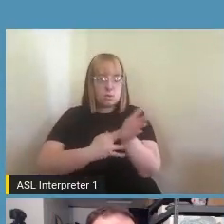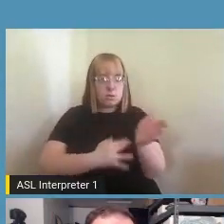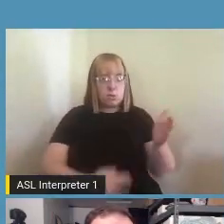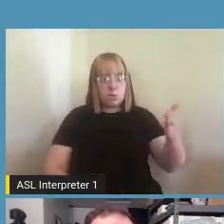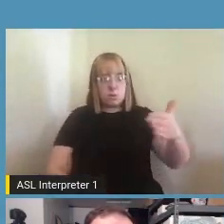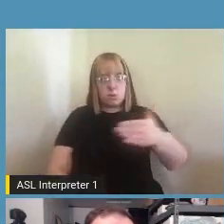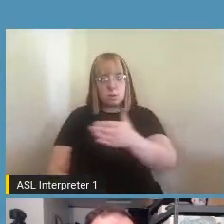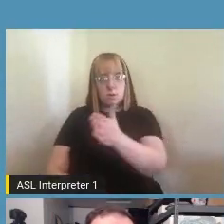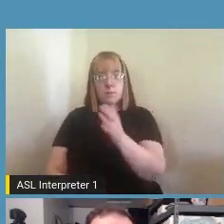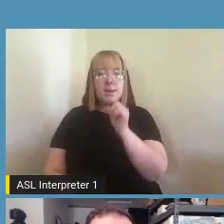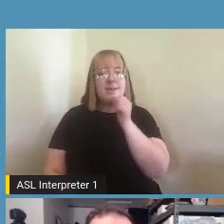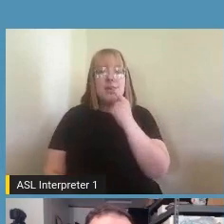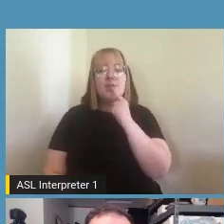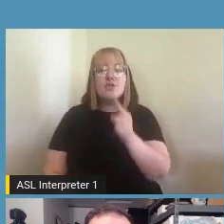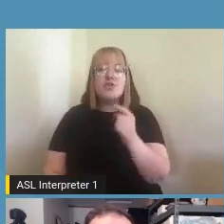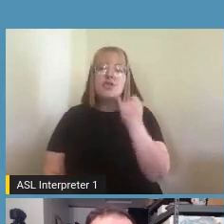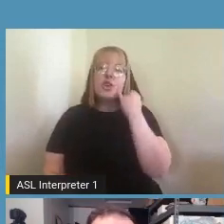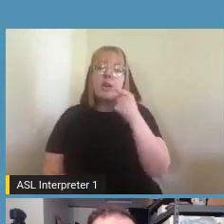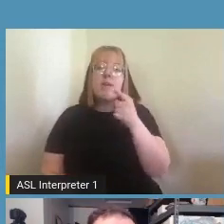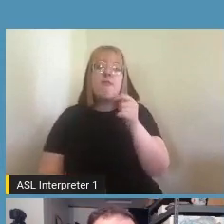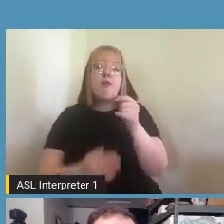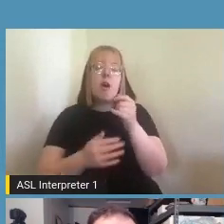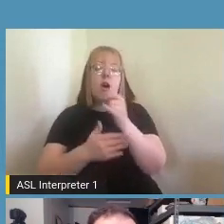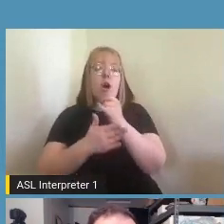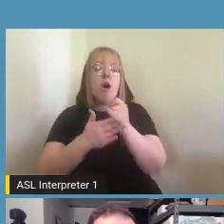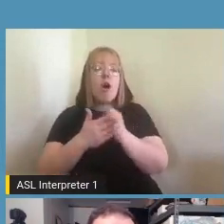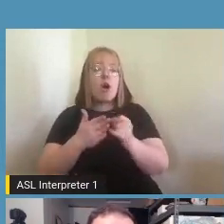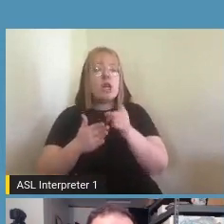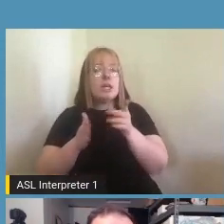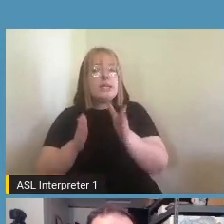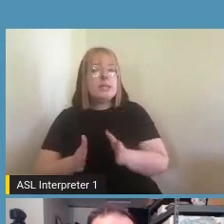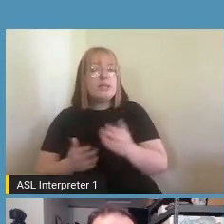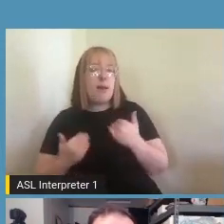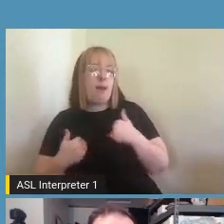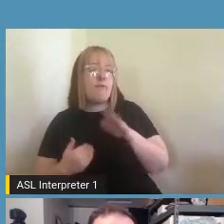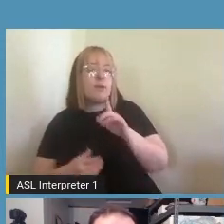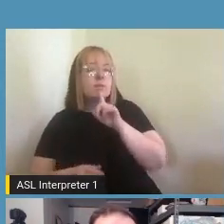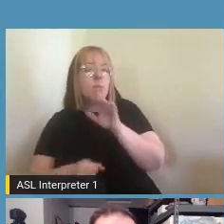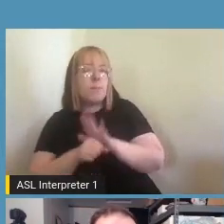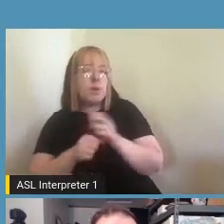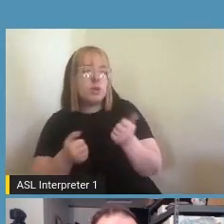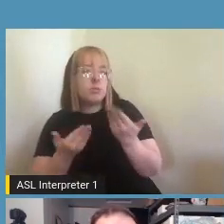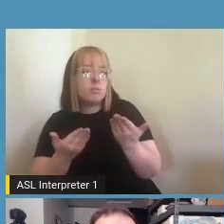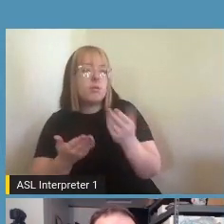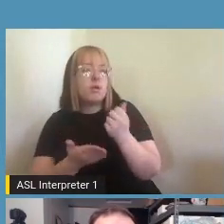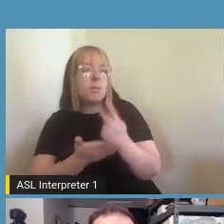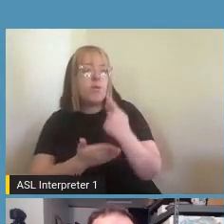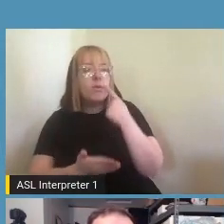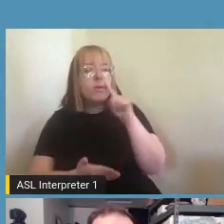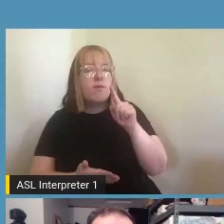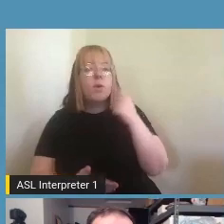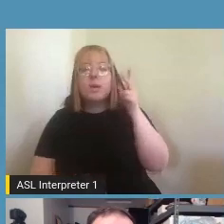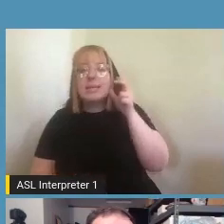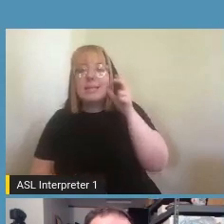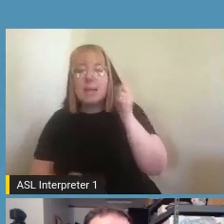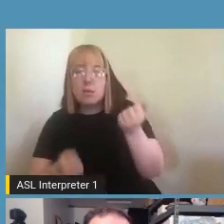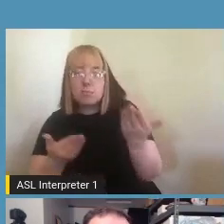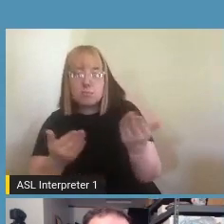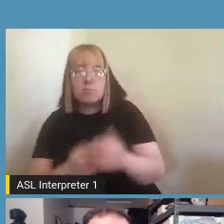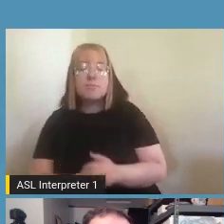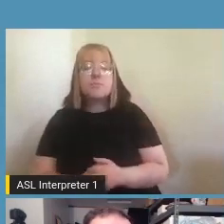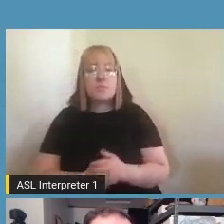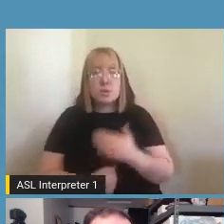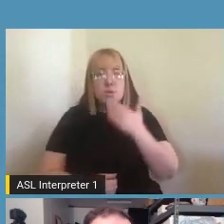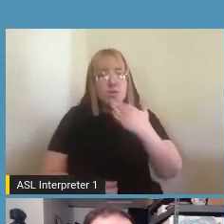share this song. He was really good, but we wanted to give a good experience